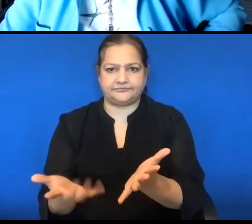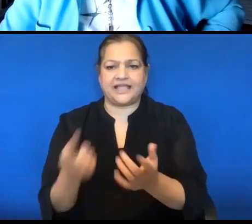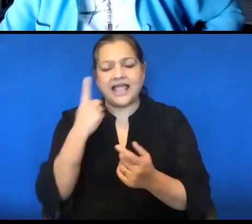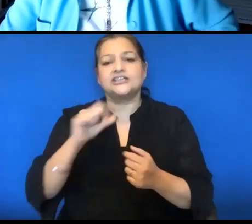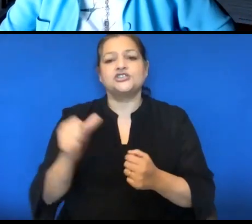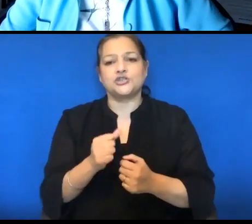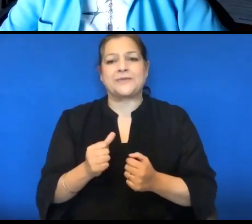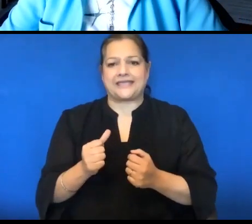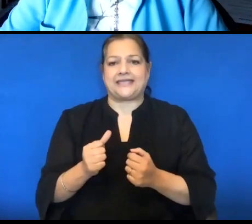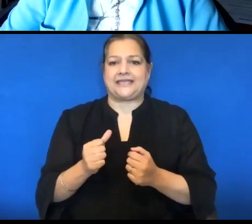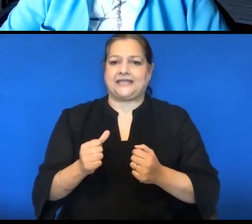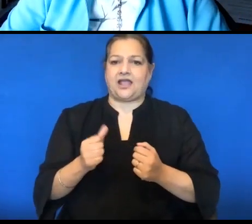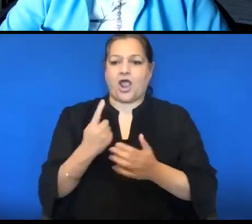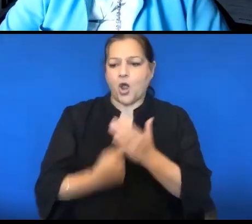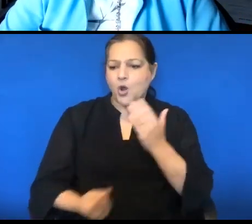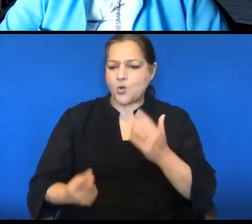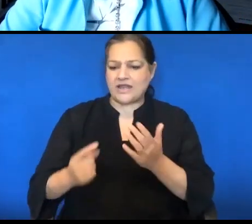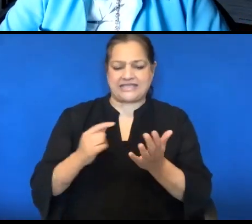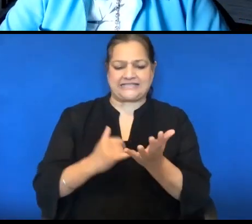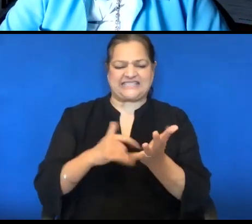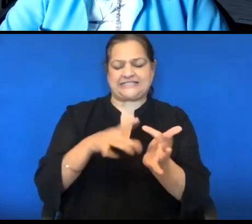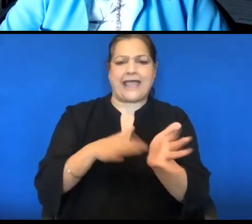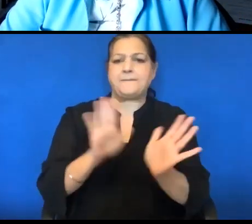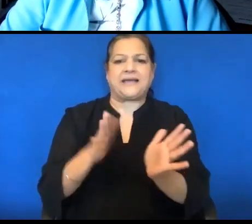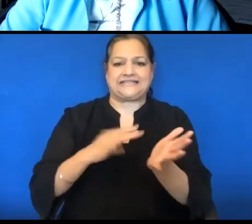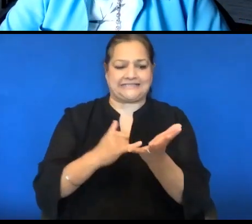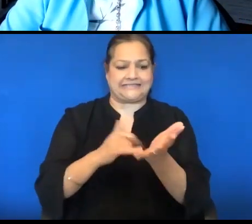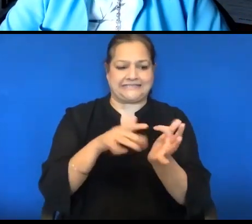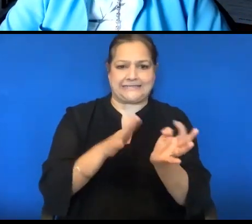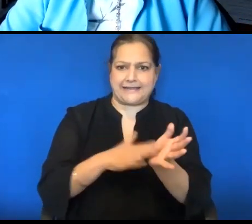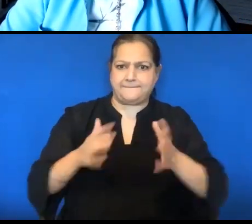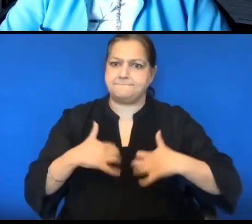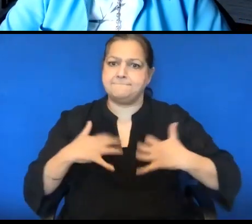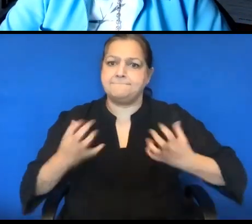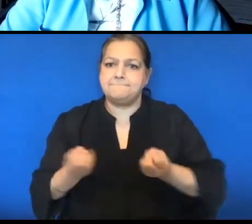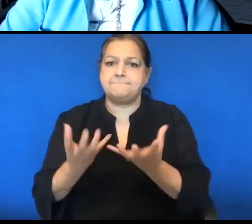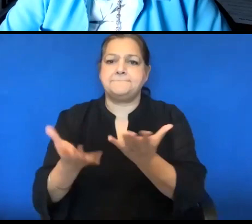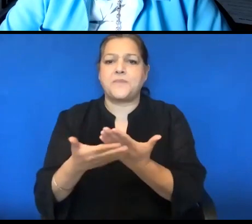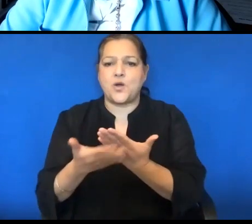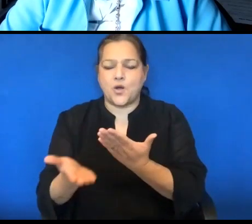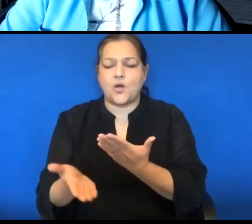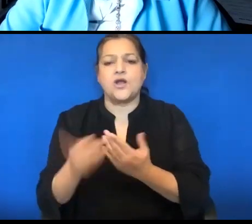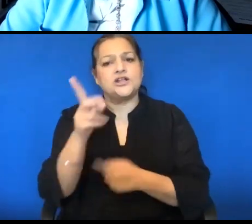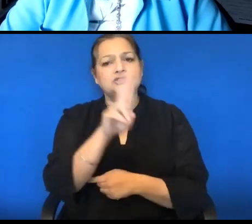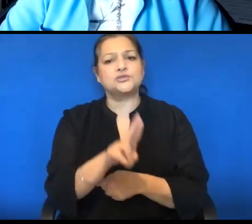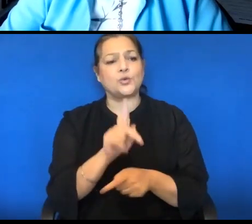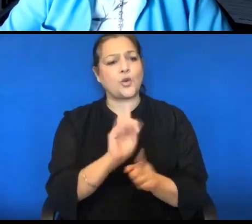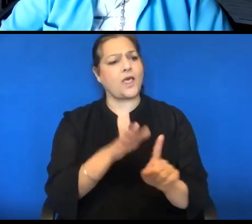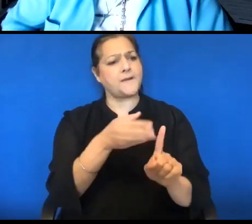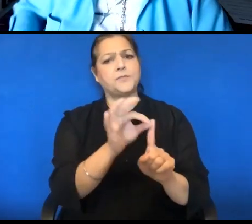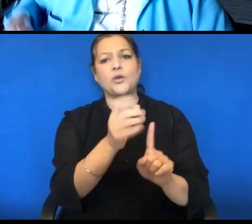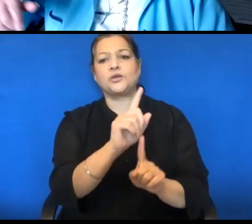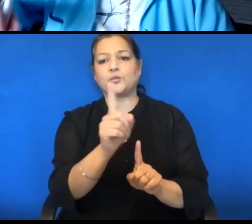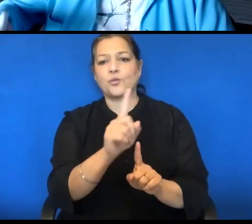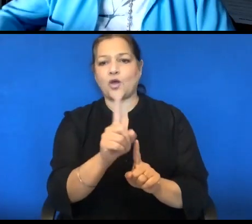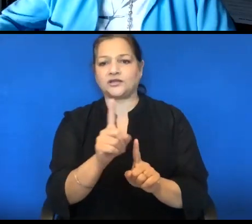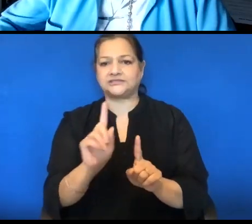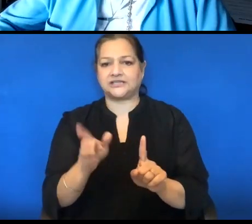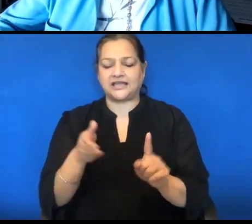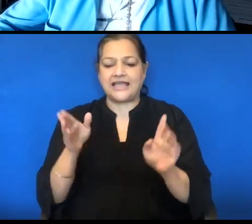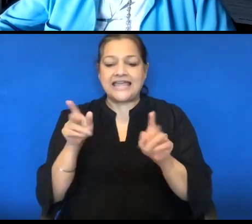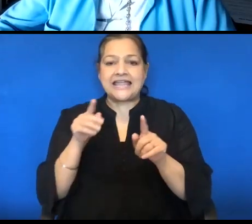not just STEM. And the point of school should be to unleash your potential, not to narrow and narrow and narrow.